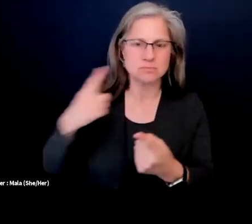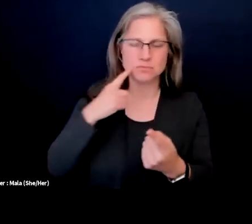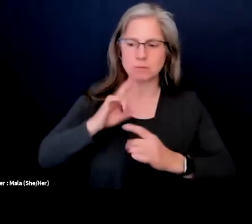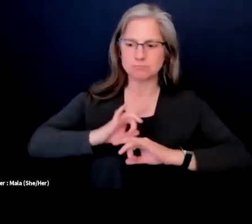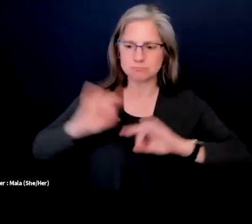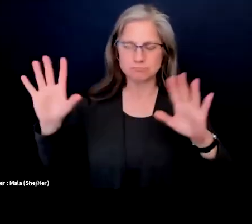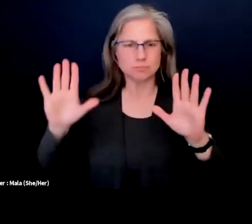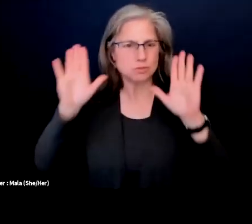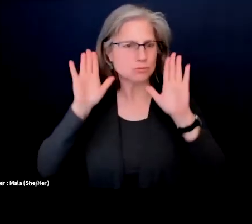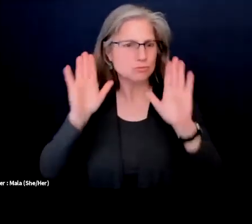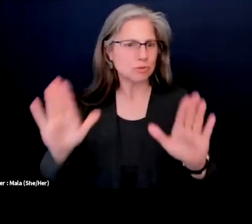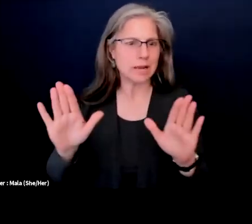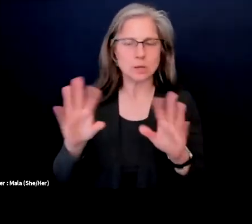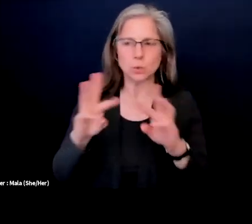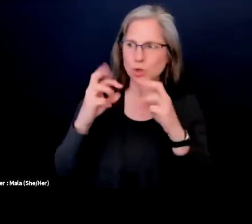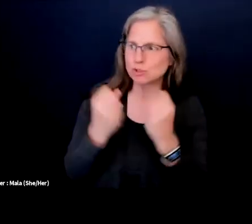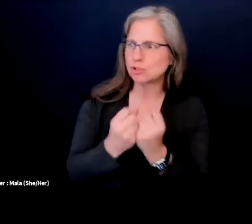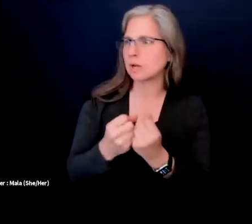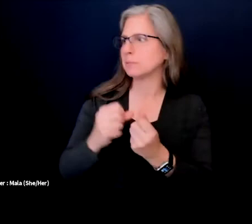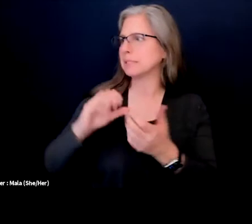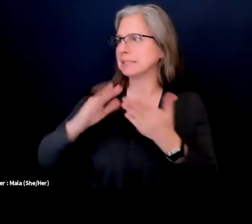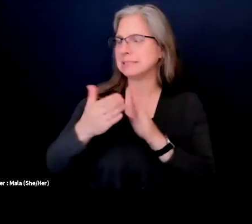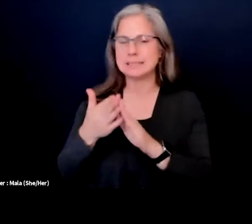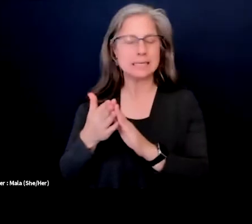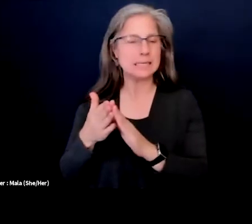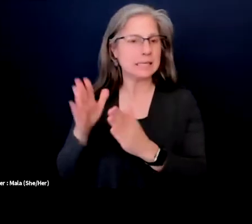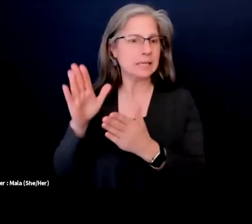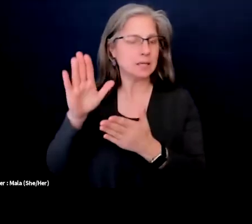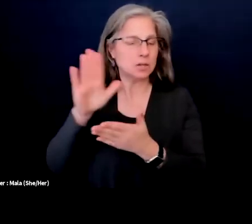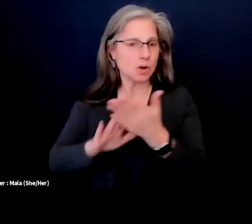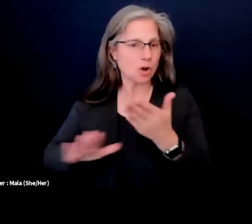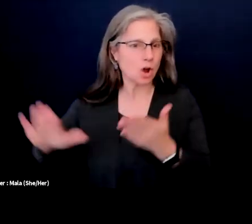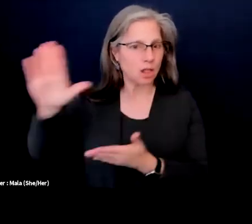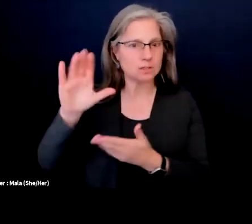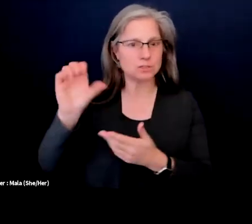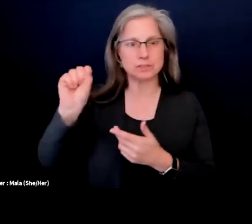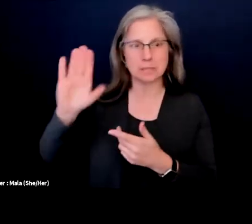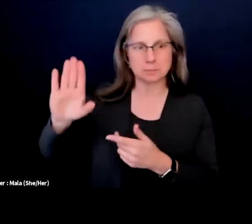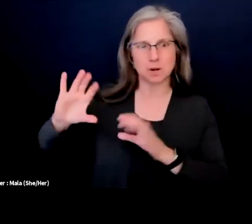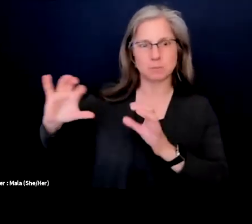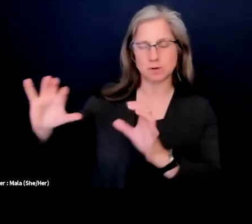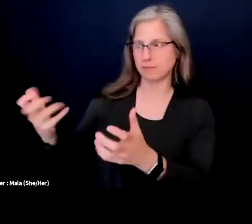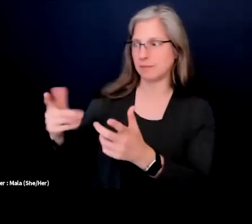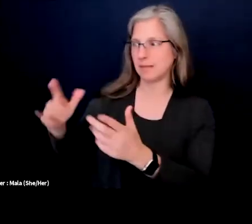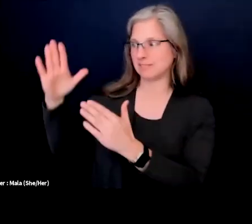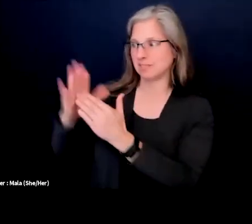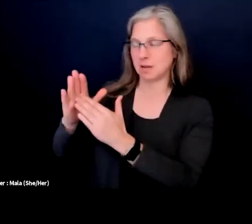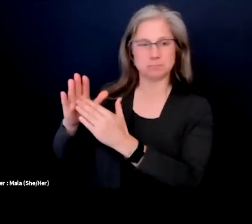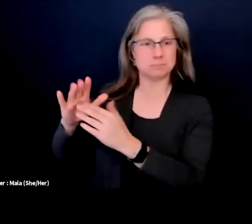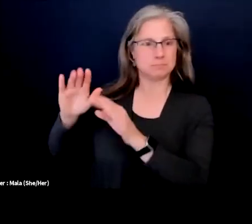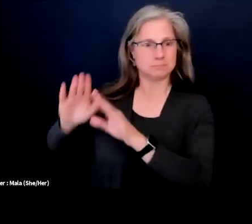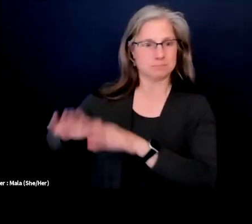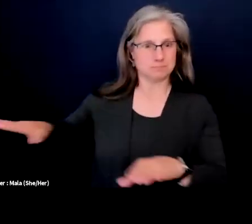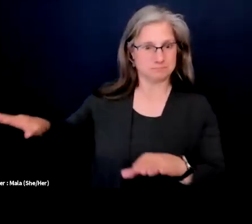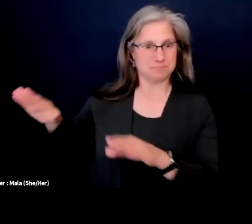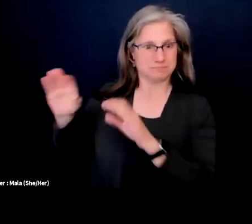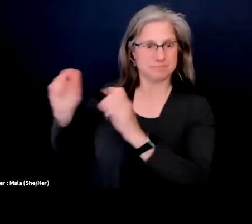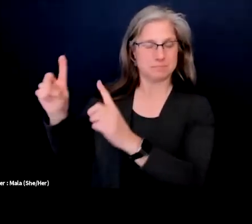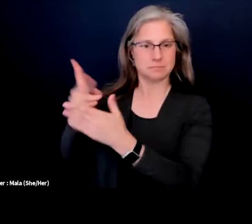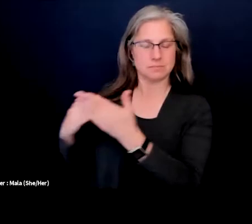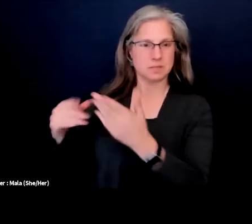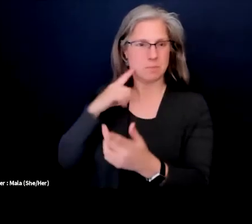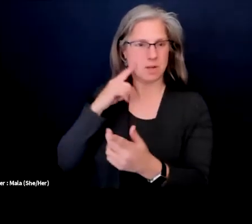Program and the Santa Barbara City College's excellent early childhood education program. Yet you rubber stamped meta,